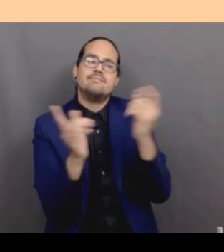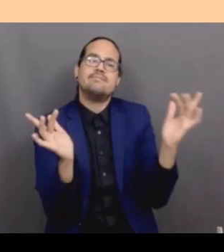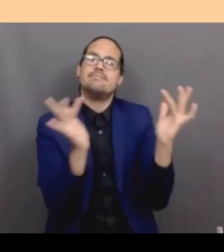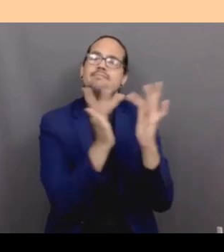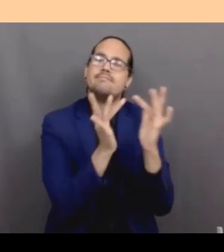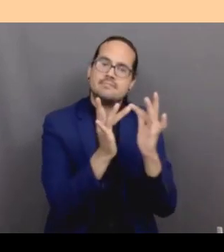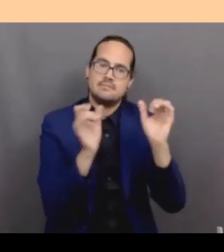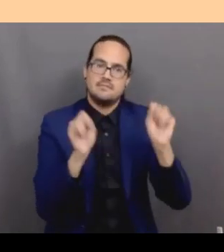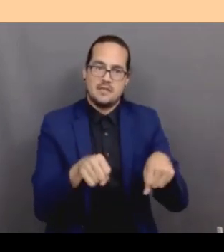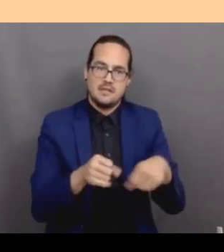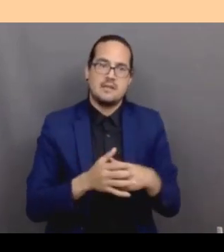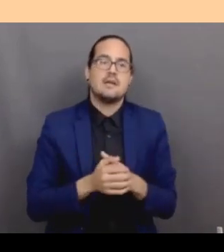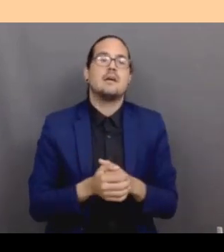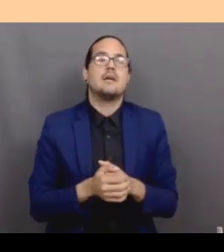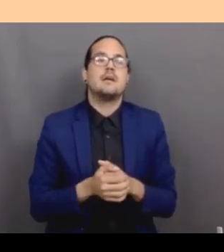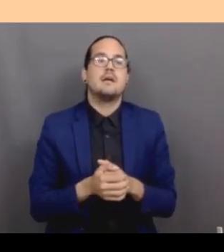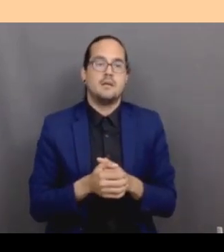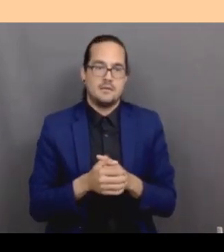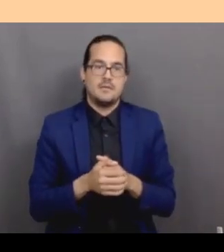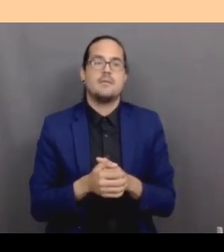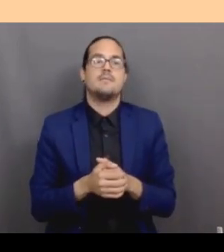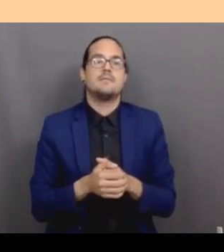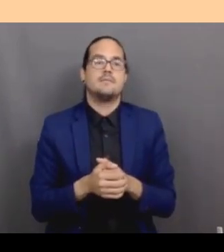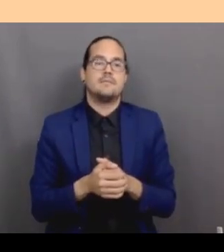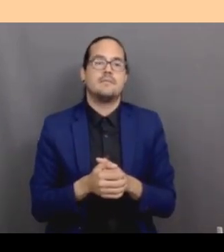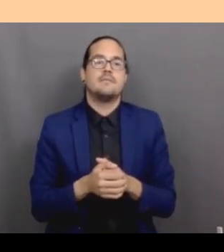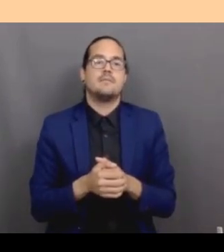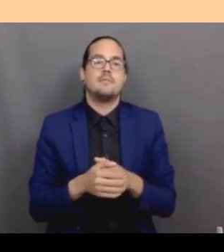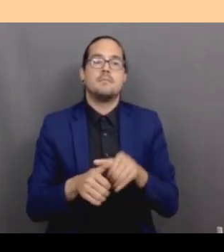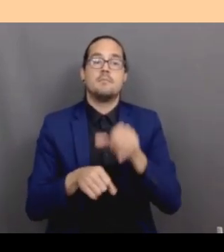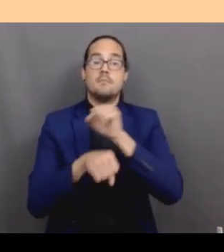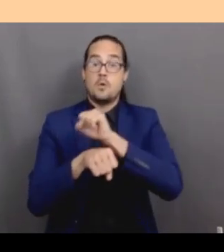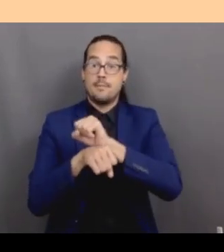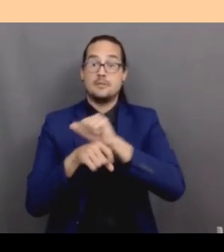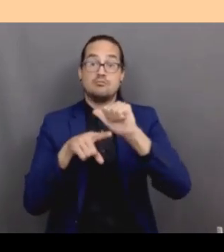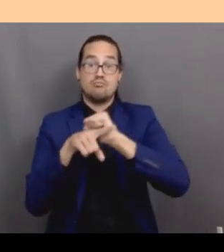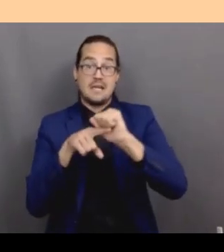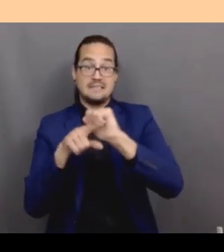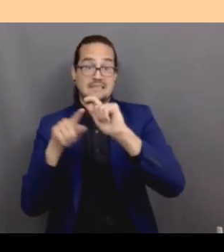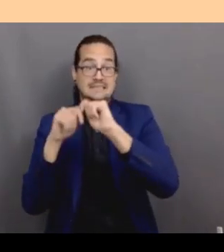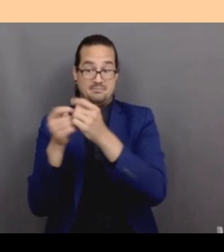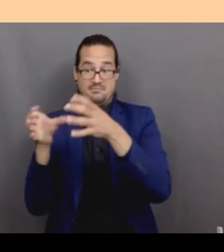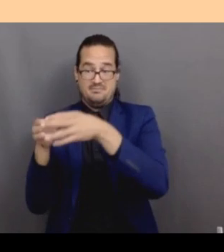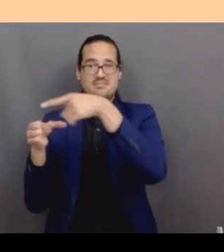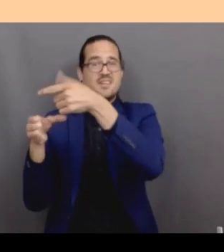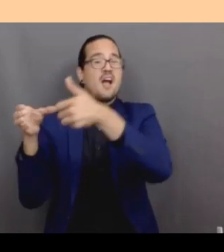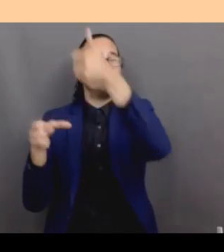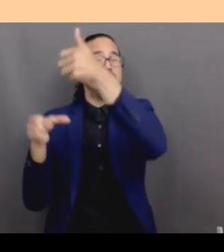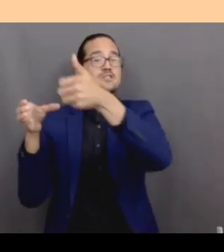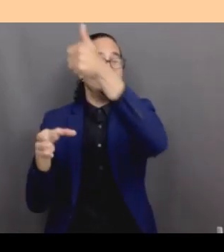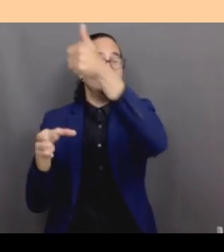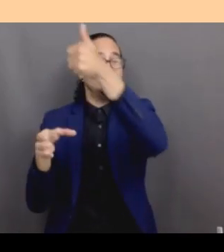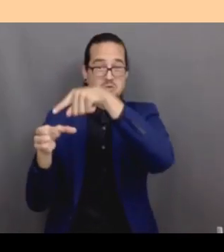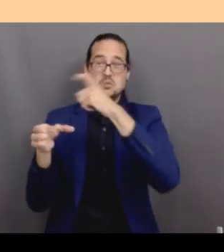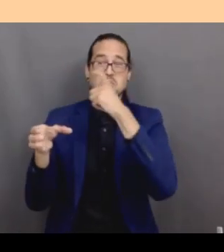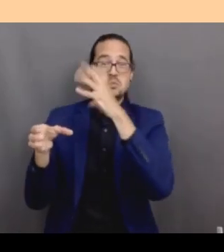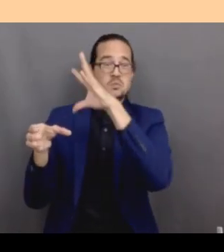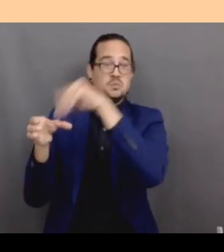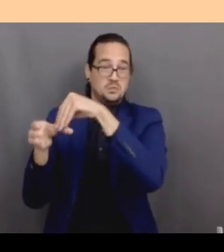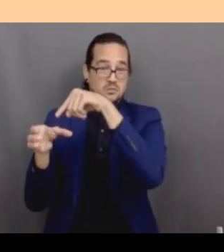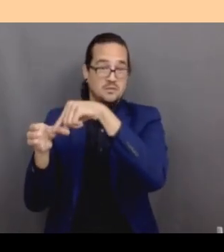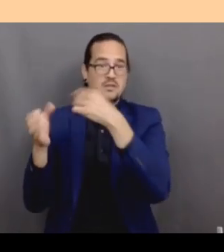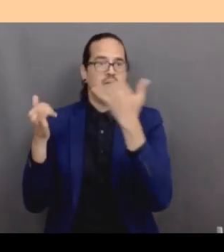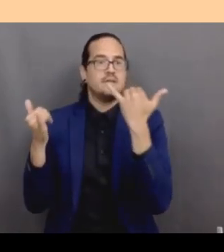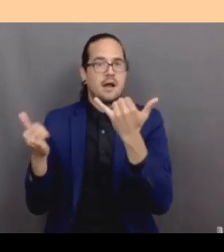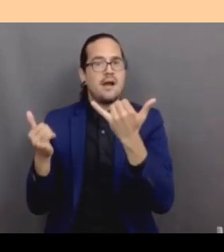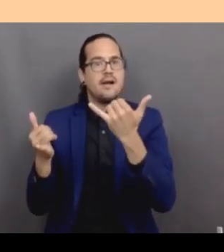been working to make sure that employers and employees who are undergoing layoffs and have